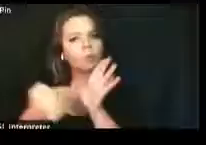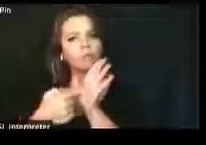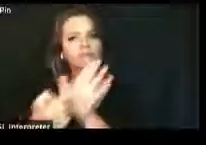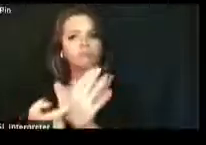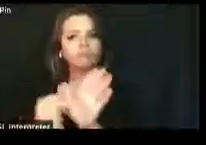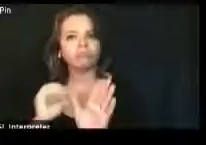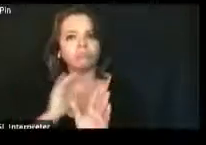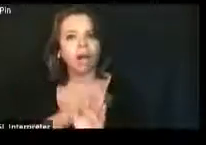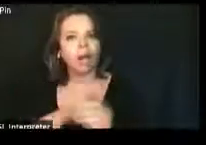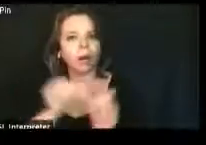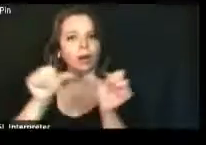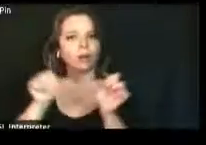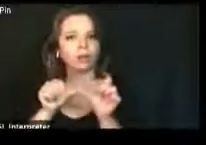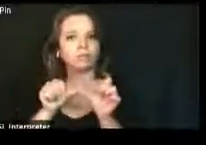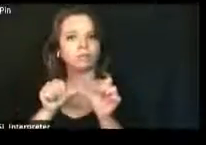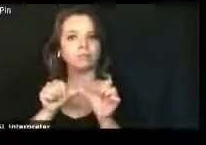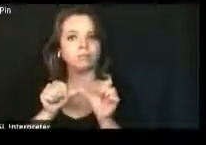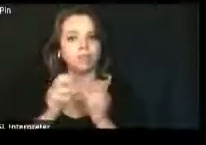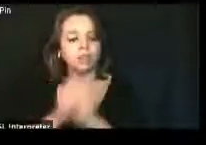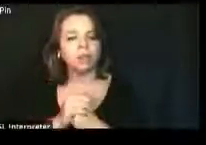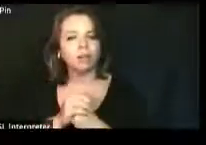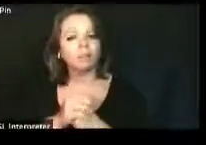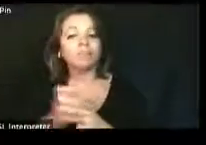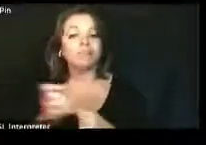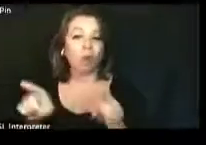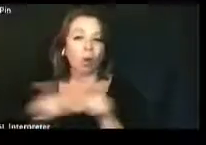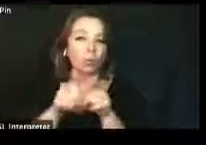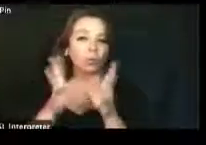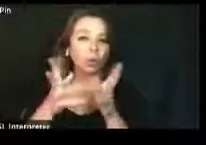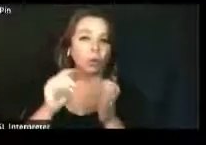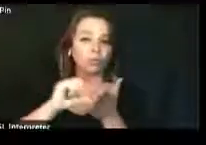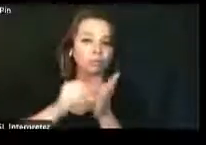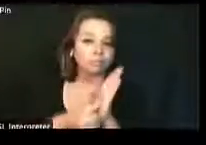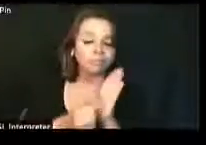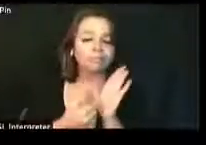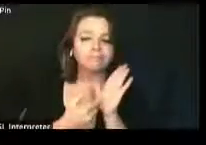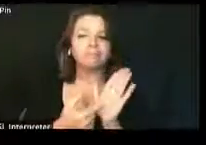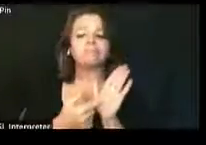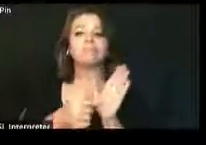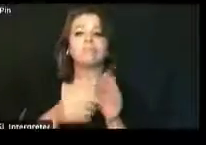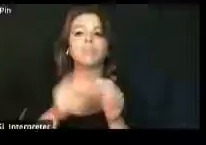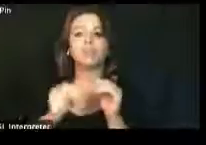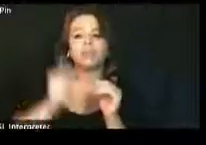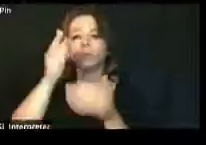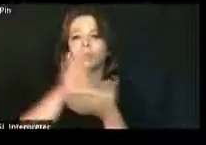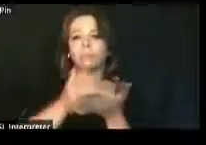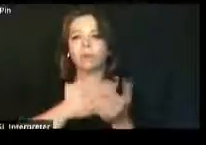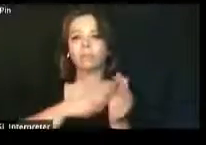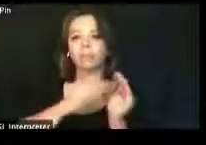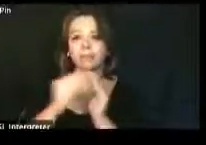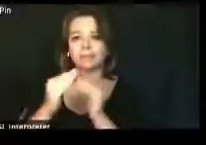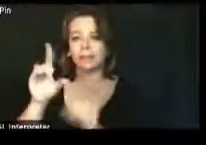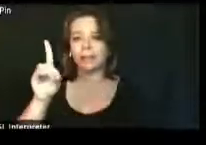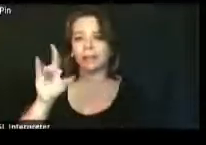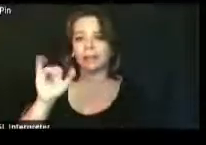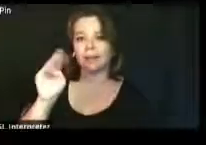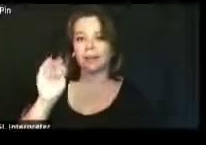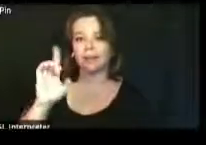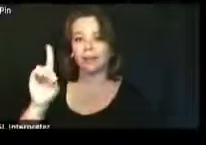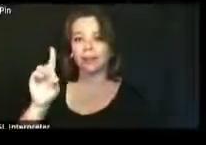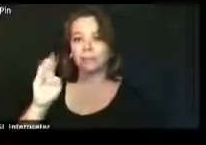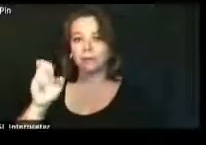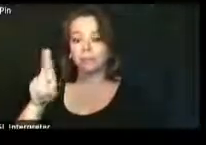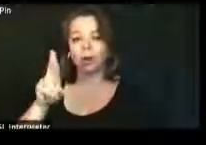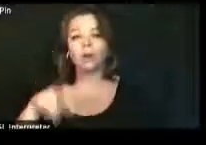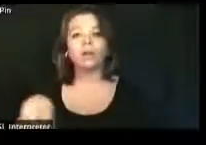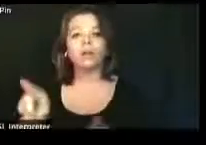our area. I'd also like to point out that the northern part of my city of Diamond Bar is also part